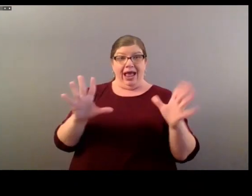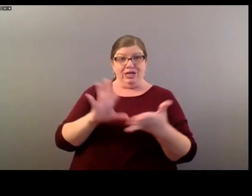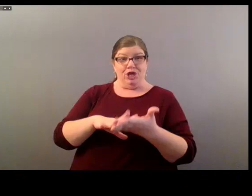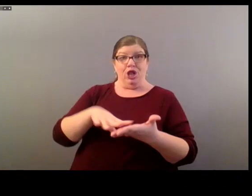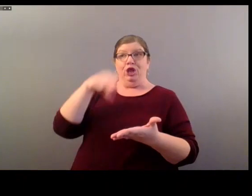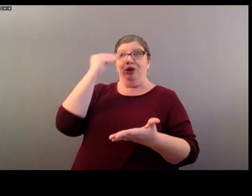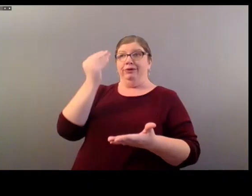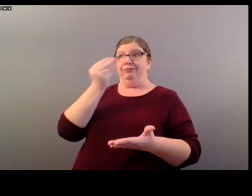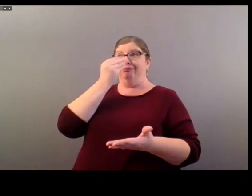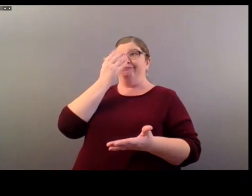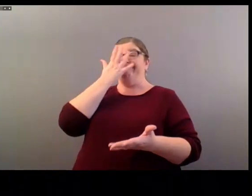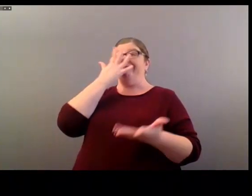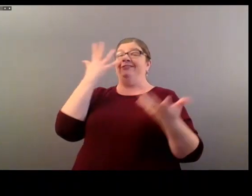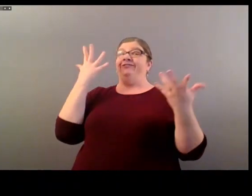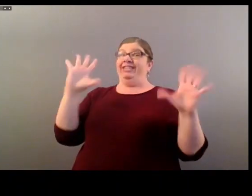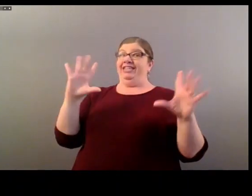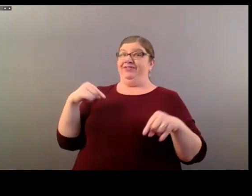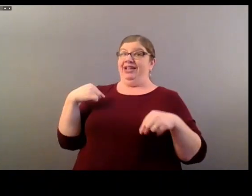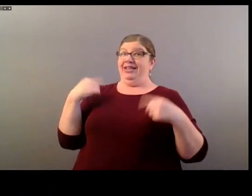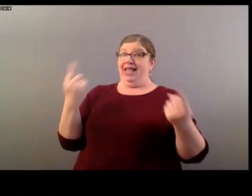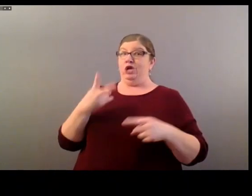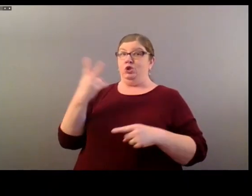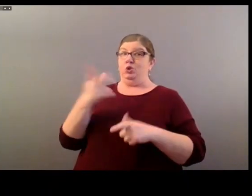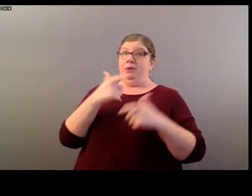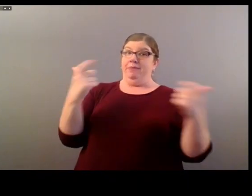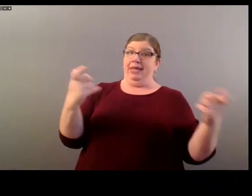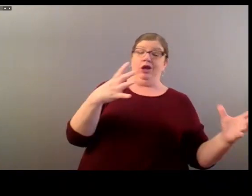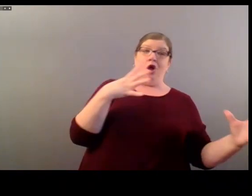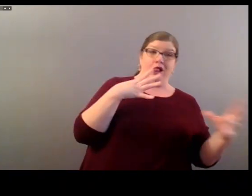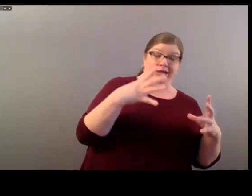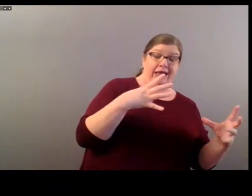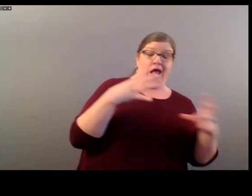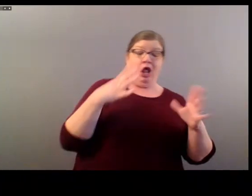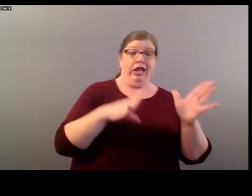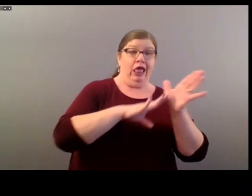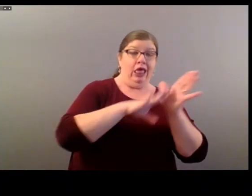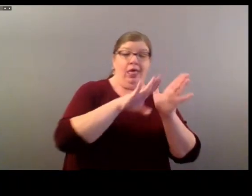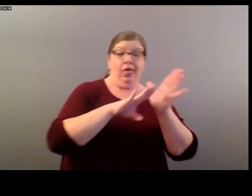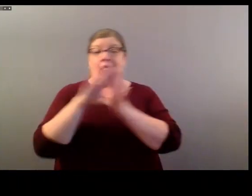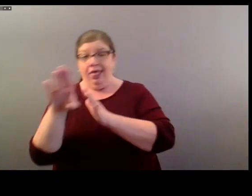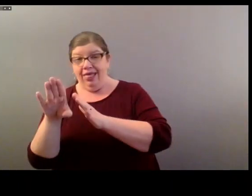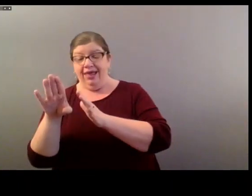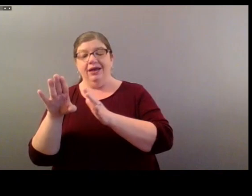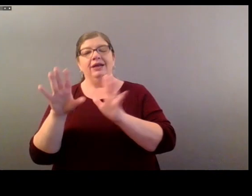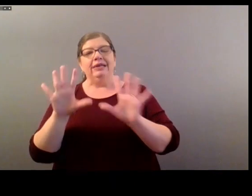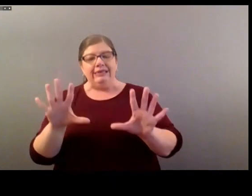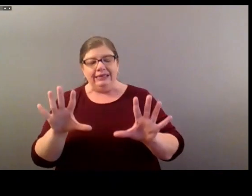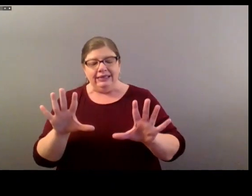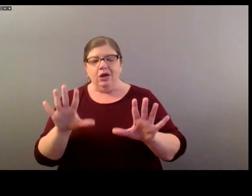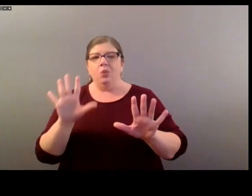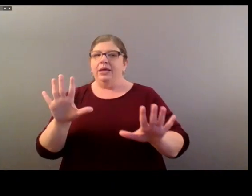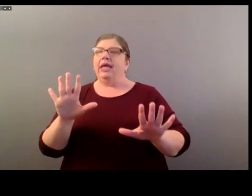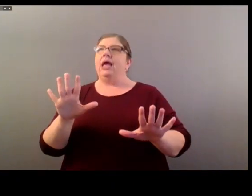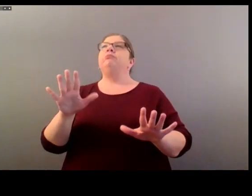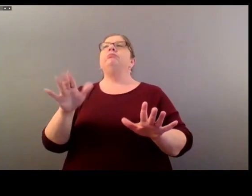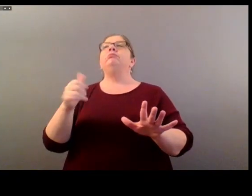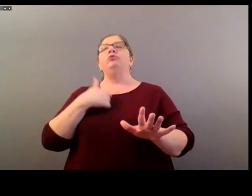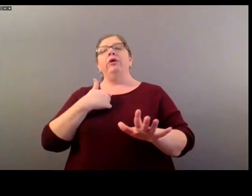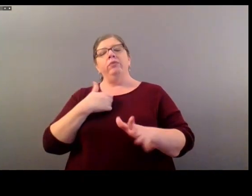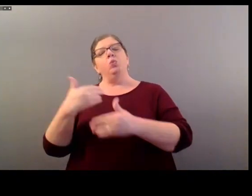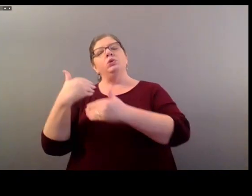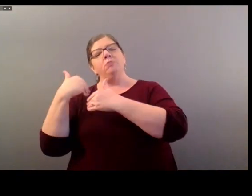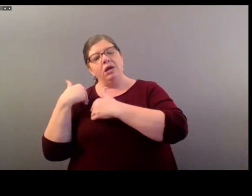bit from the last two major surges and that we can practice personal responsibility